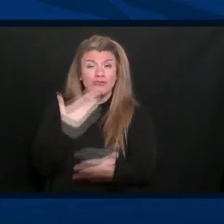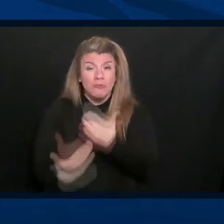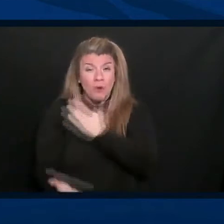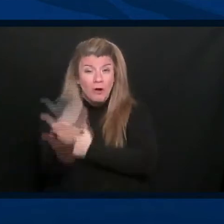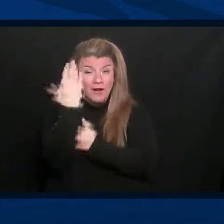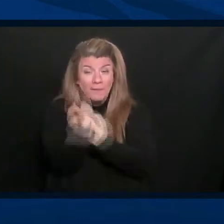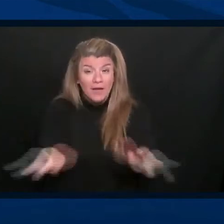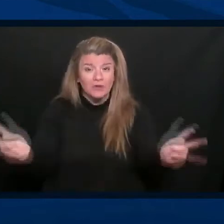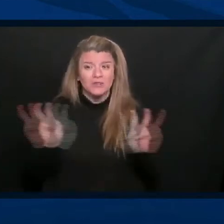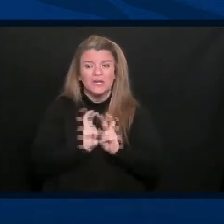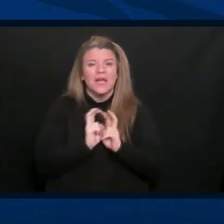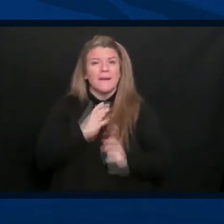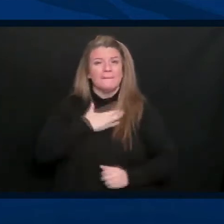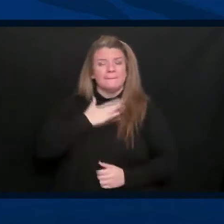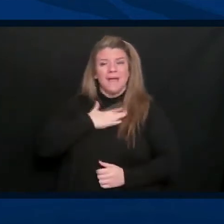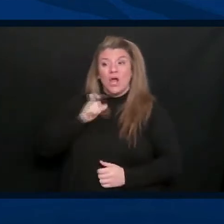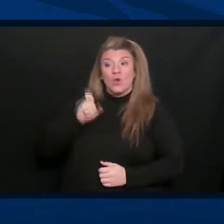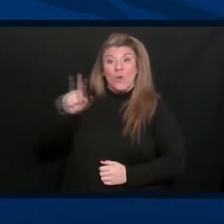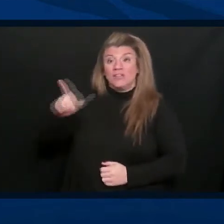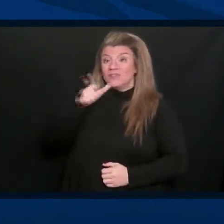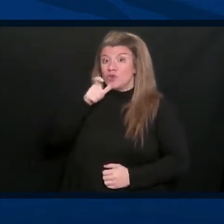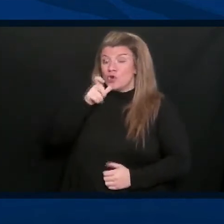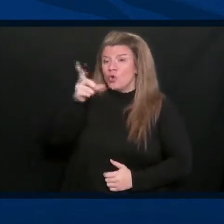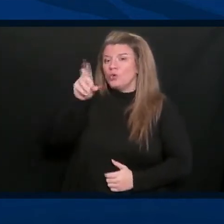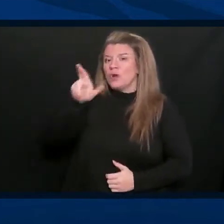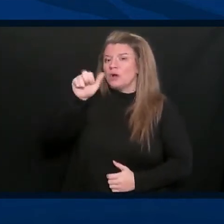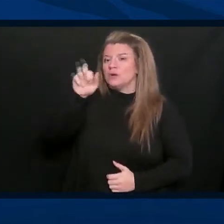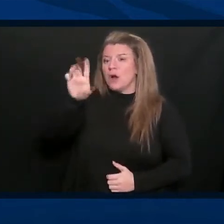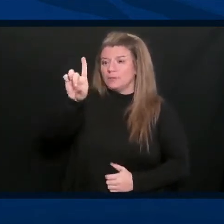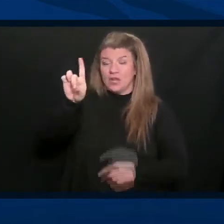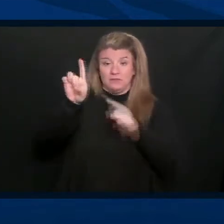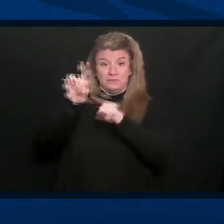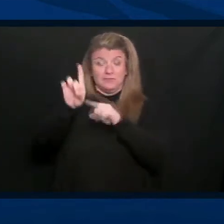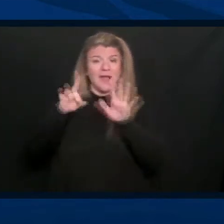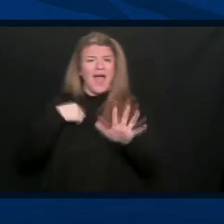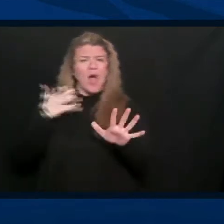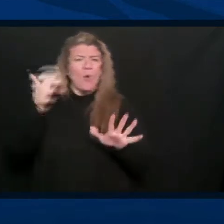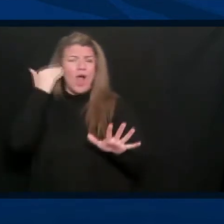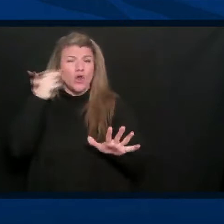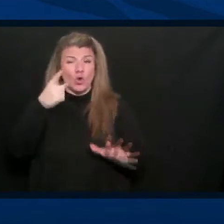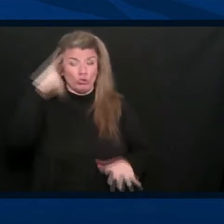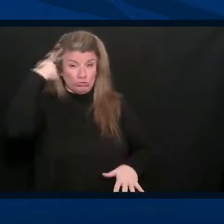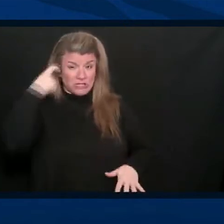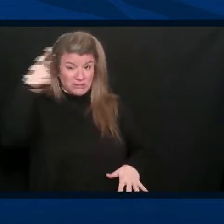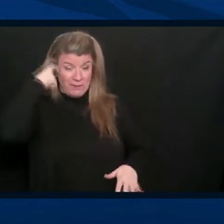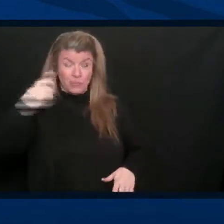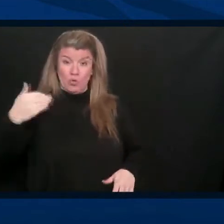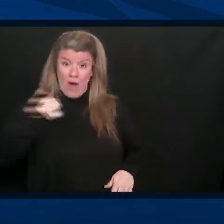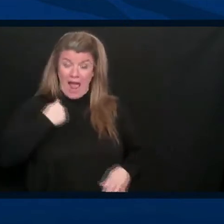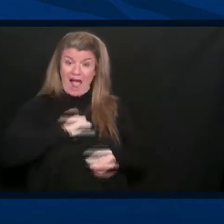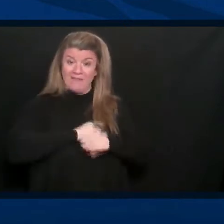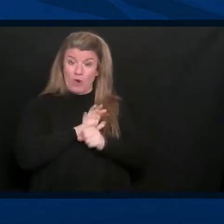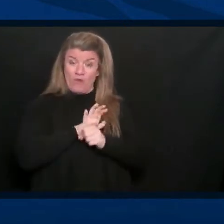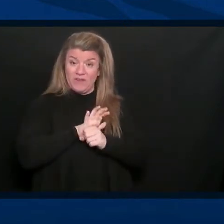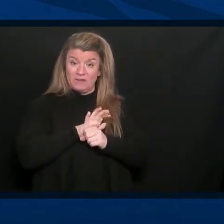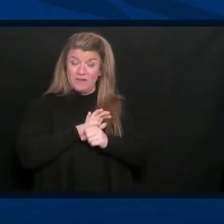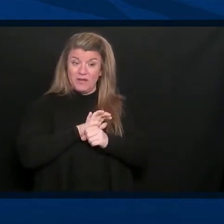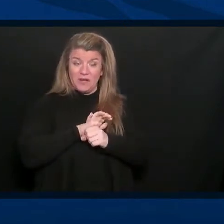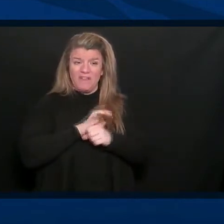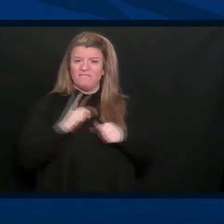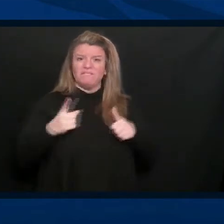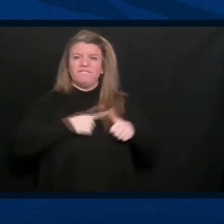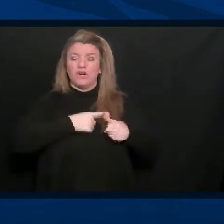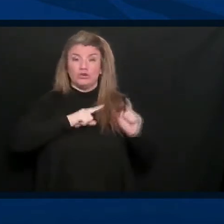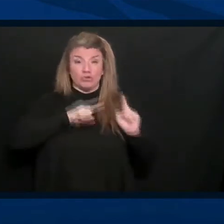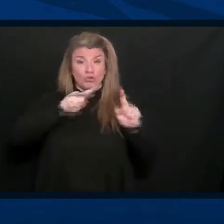to Dr. Amjad with this one. If you suspect you have COVID, should you go to your primary care physician first,